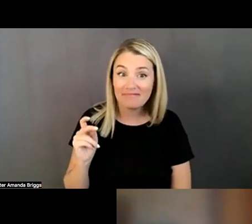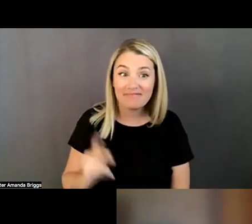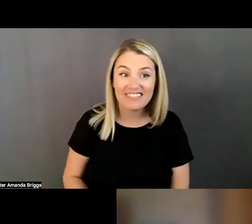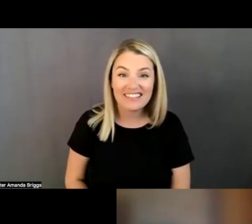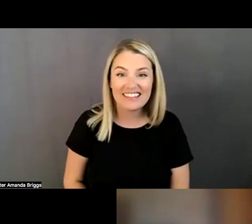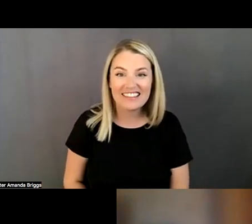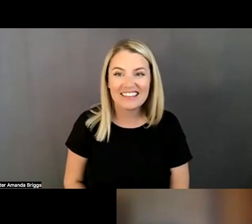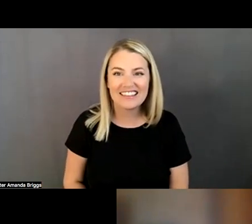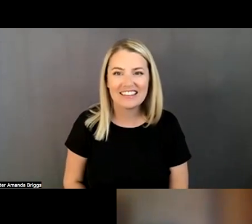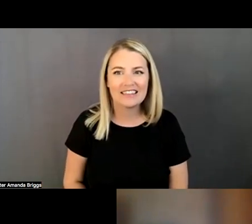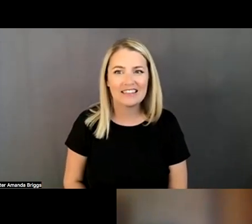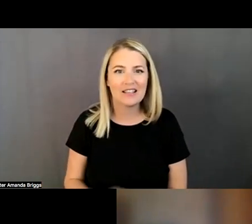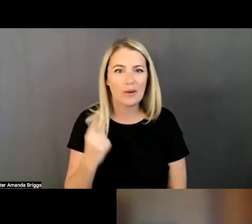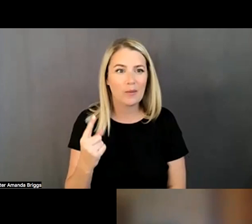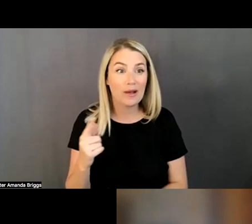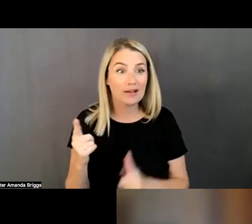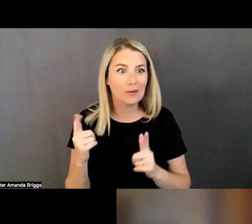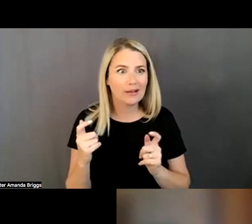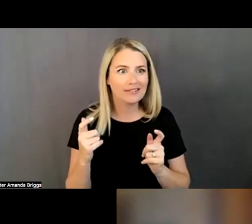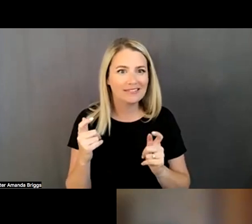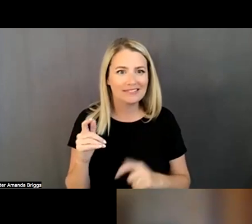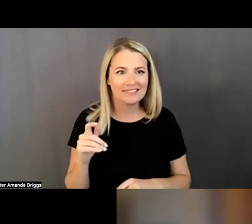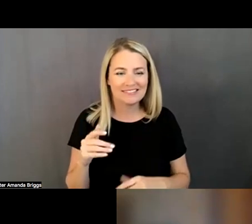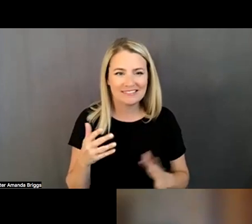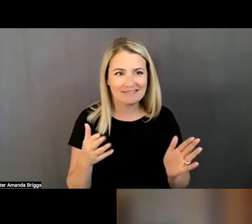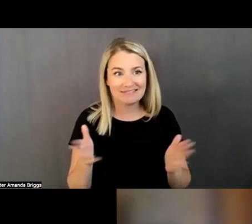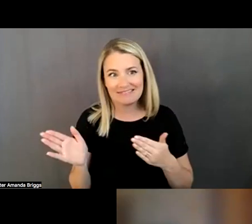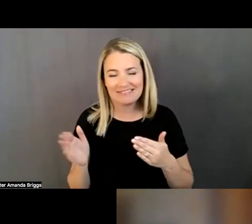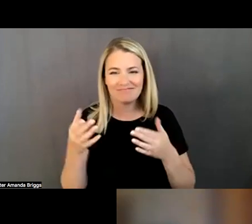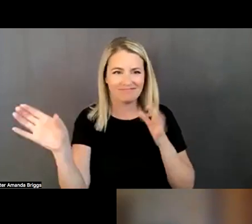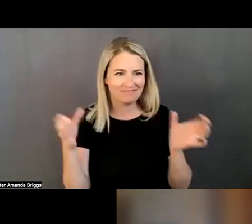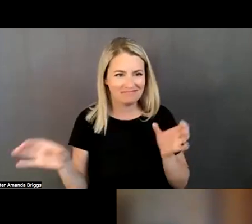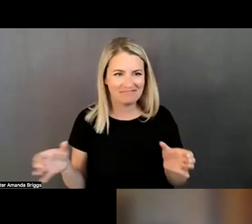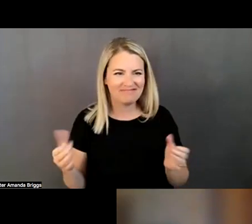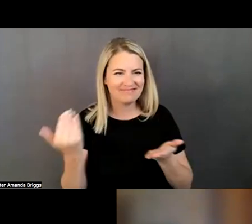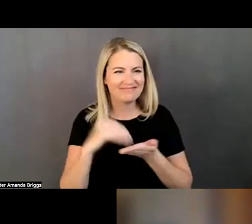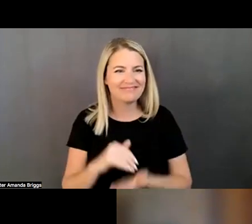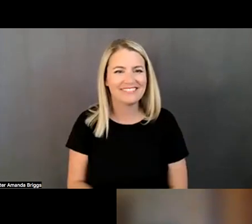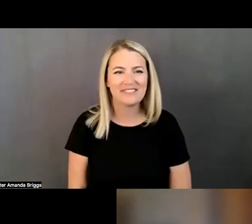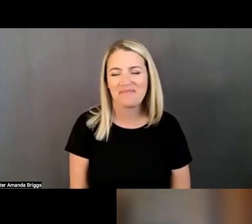Okay, gonna do one quick shift with these breakouts.